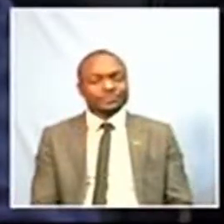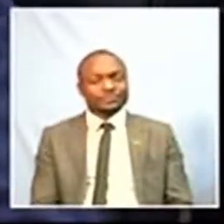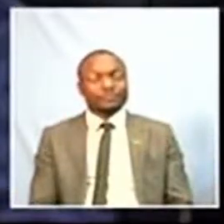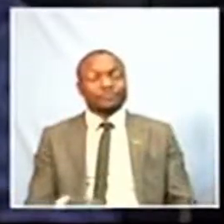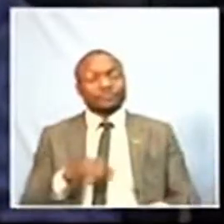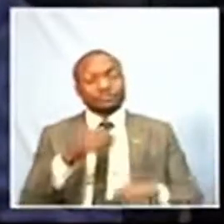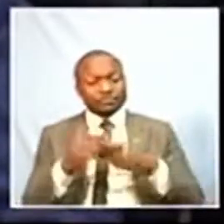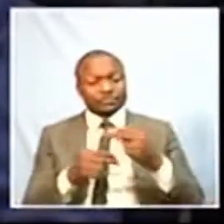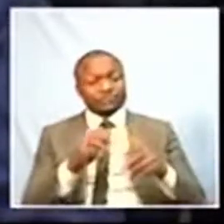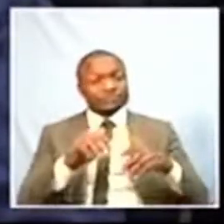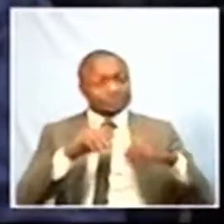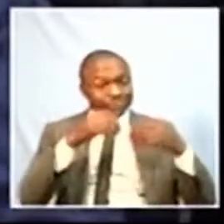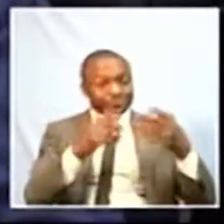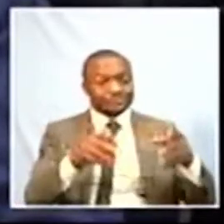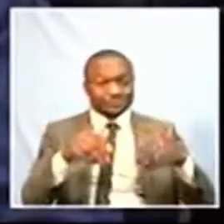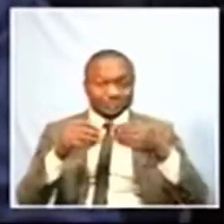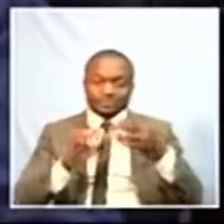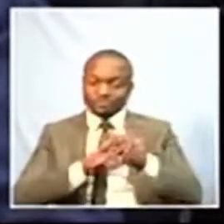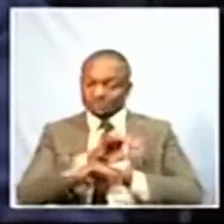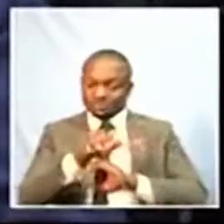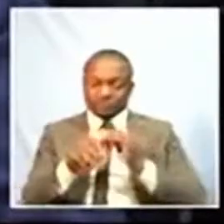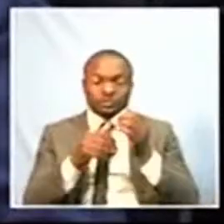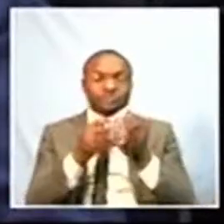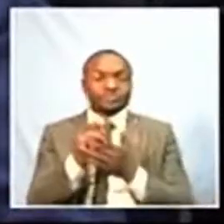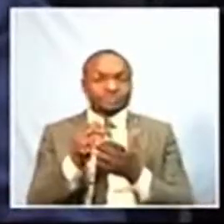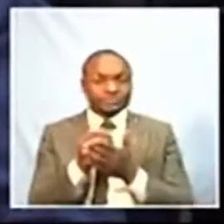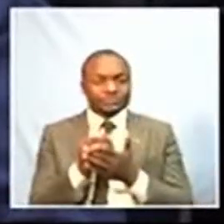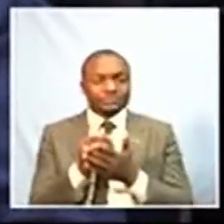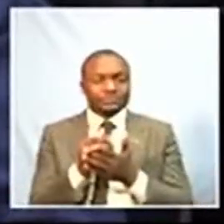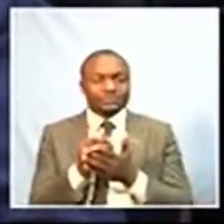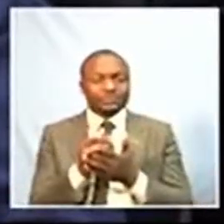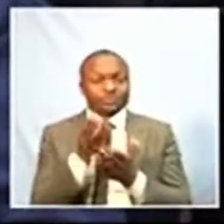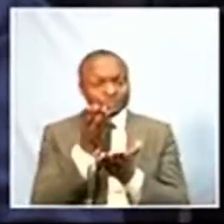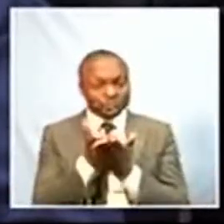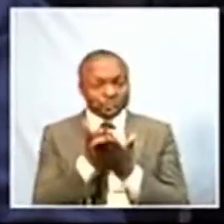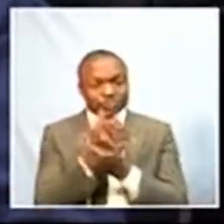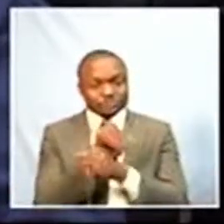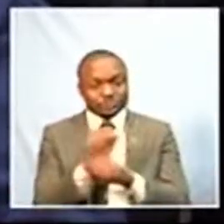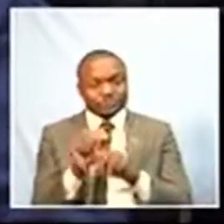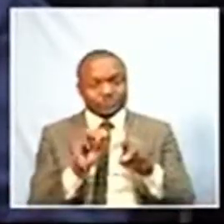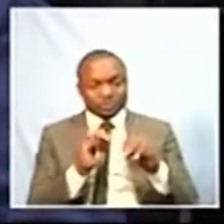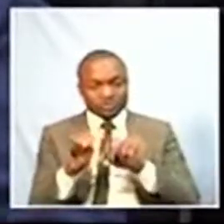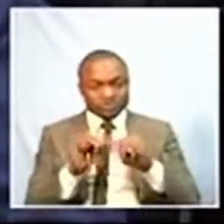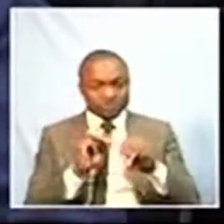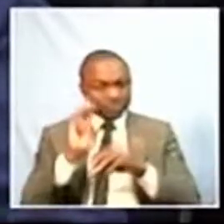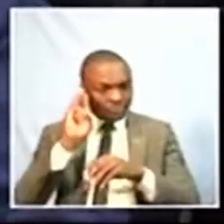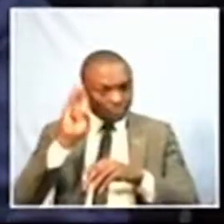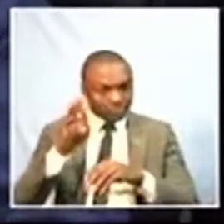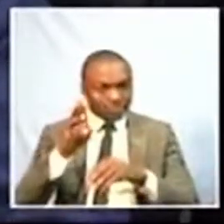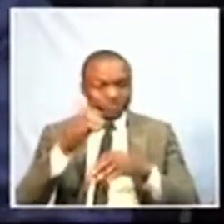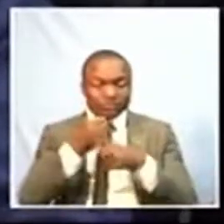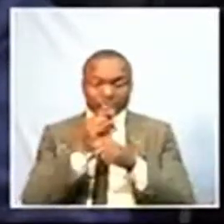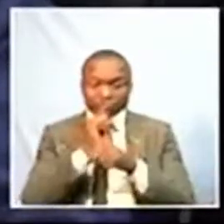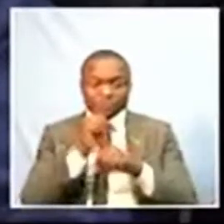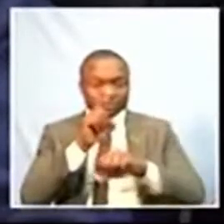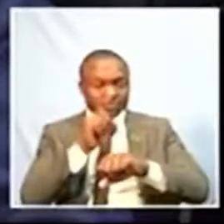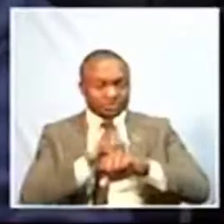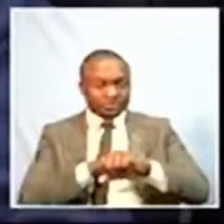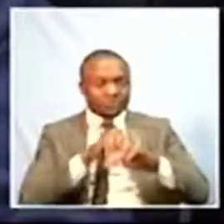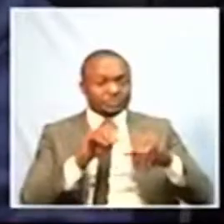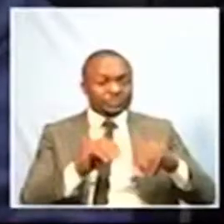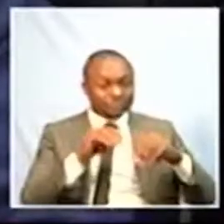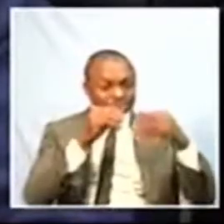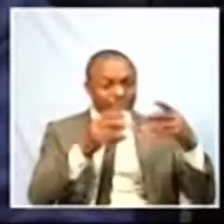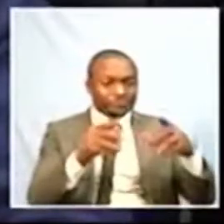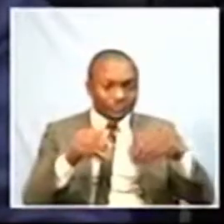meaning they've spent all the funds. And on the remedial measures, they are saying management will endeavor to ensure timely disbursement